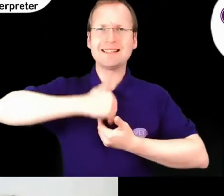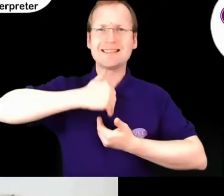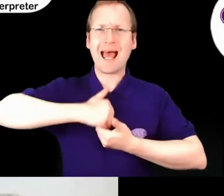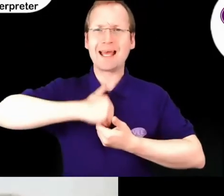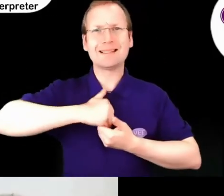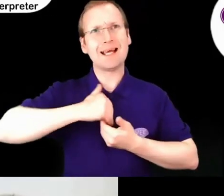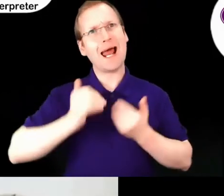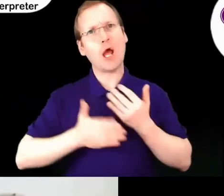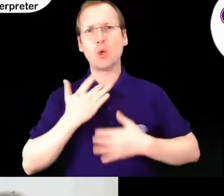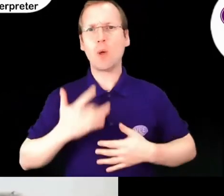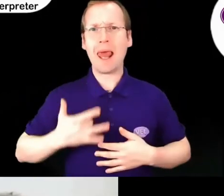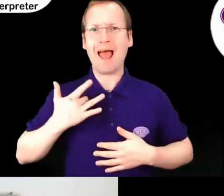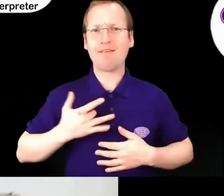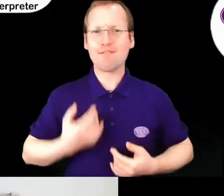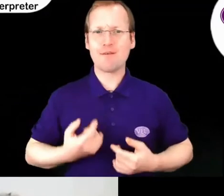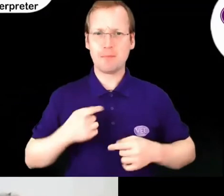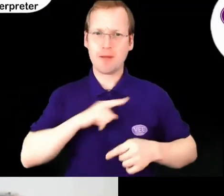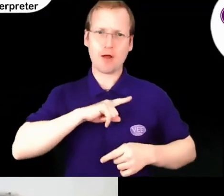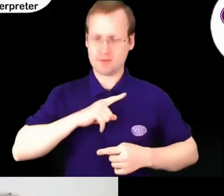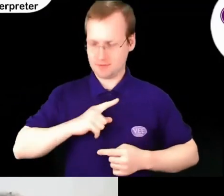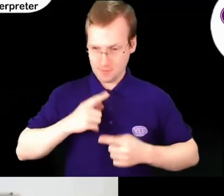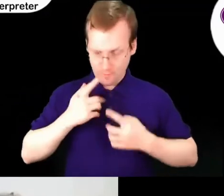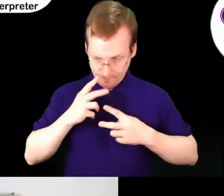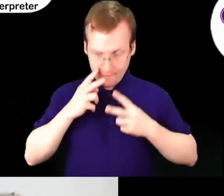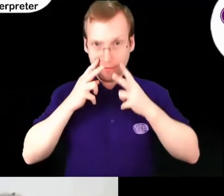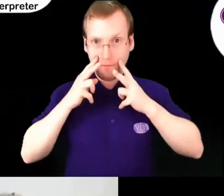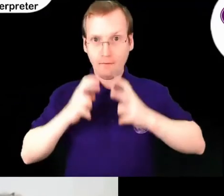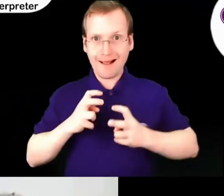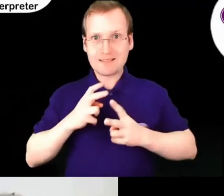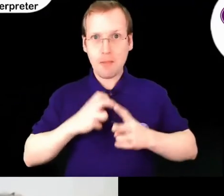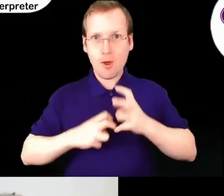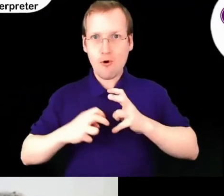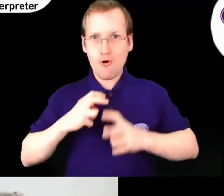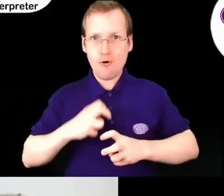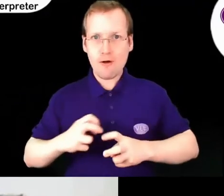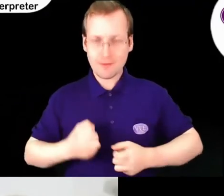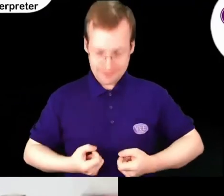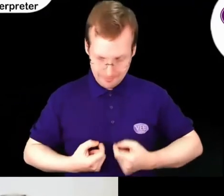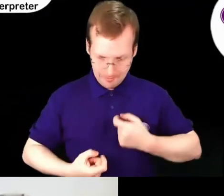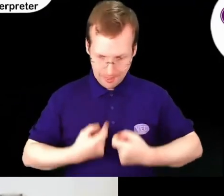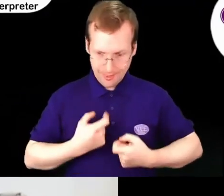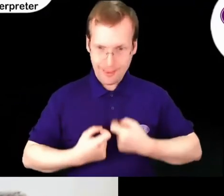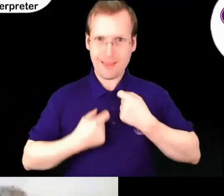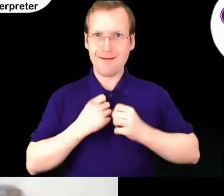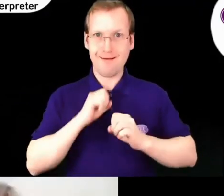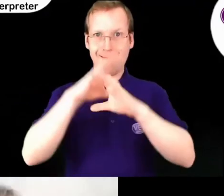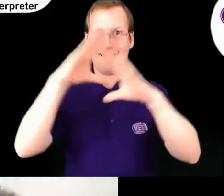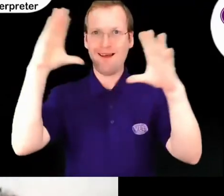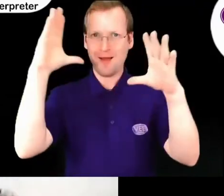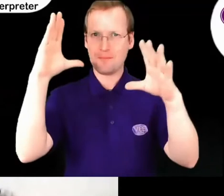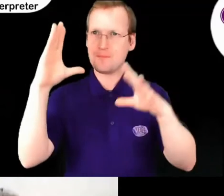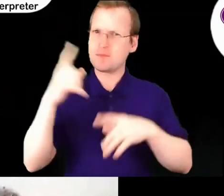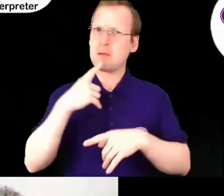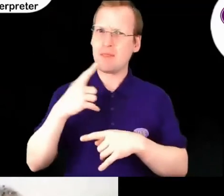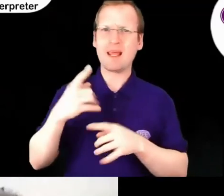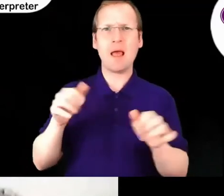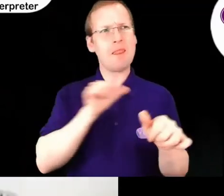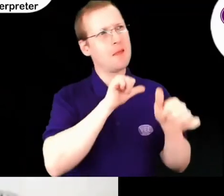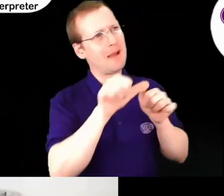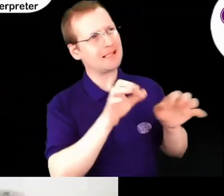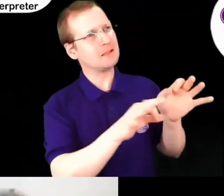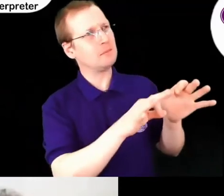new life bubbles up from below, whereas most of the time we hope that it'll drip down from above. If we get the best musician, if we get the